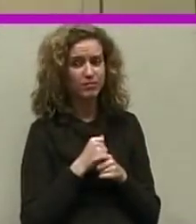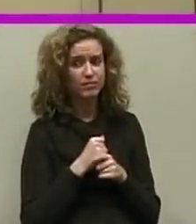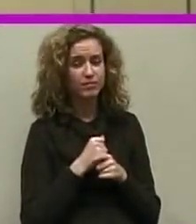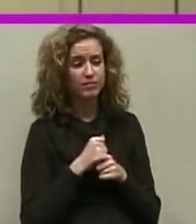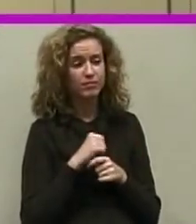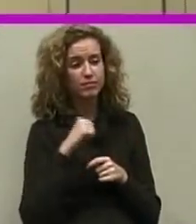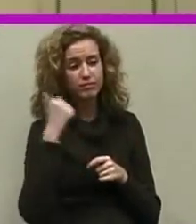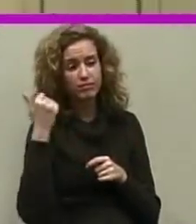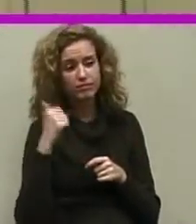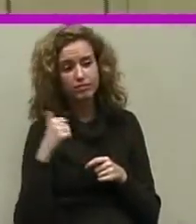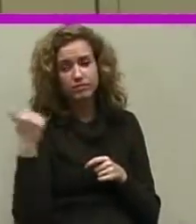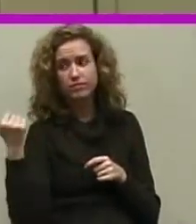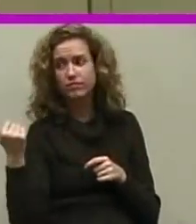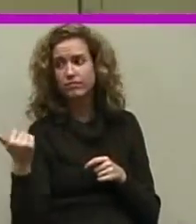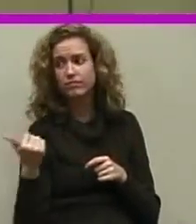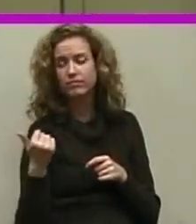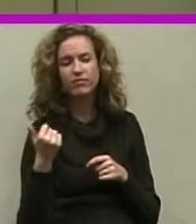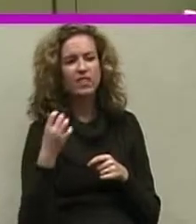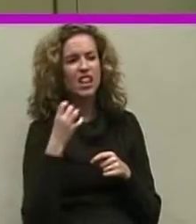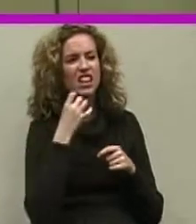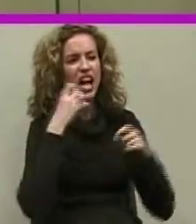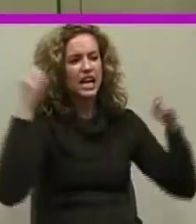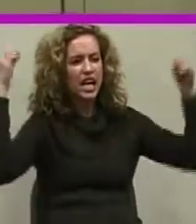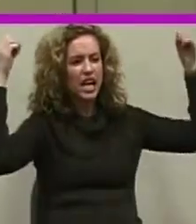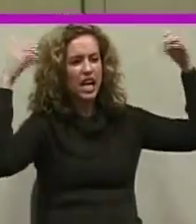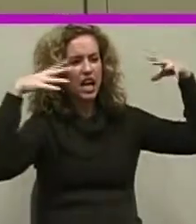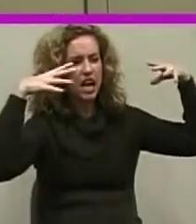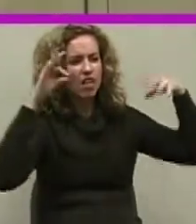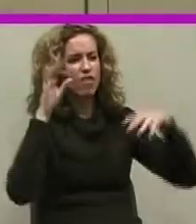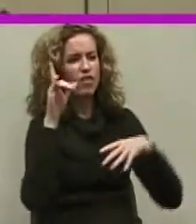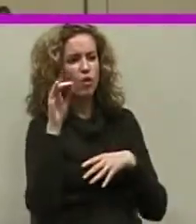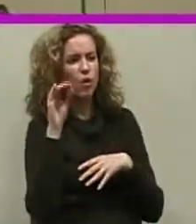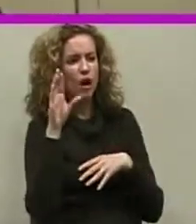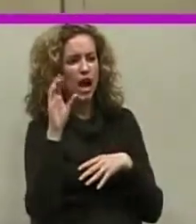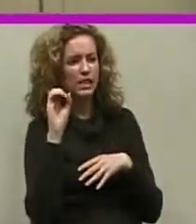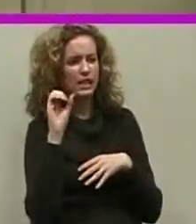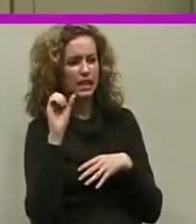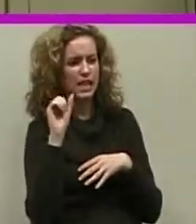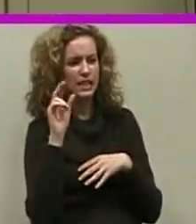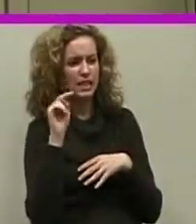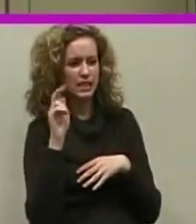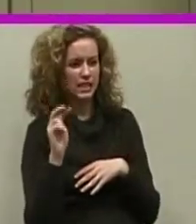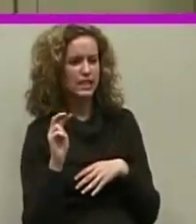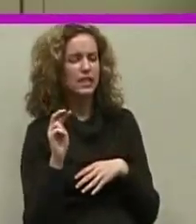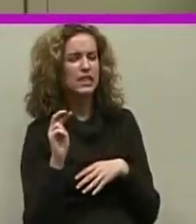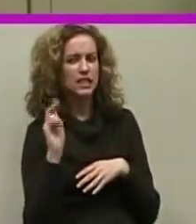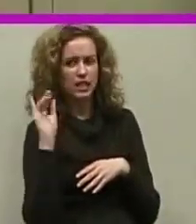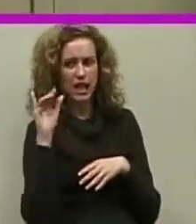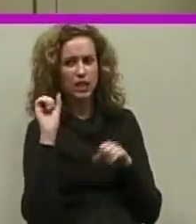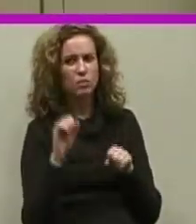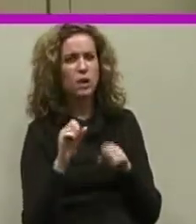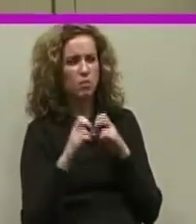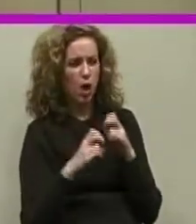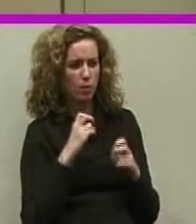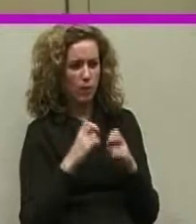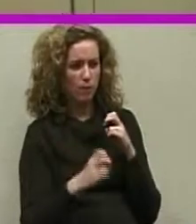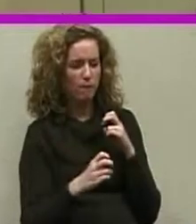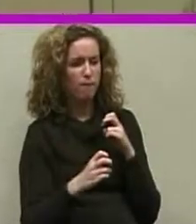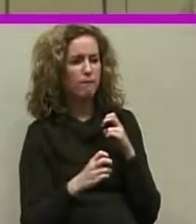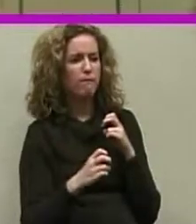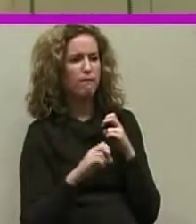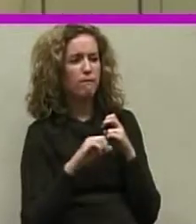Anything else? Fluorescent lighting. Fluorescent lighting could be a problem, right? Yeah. Okay. Any other